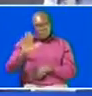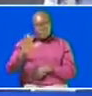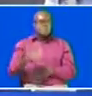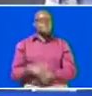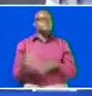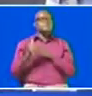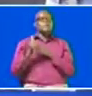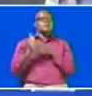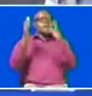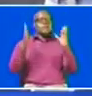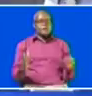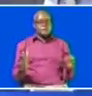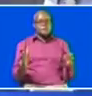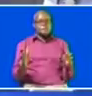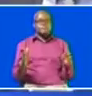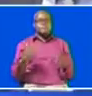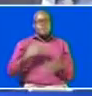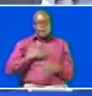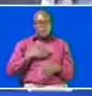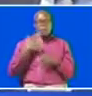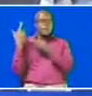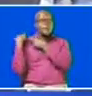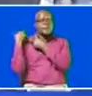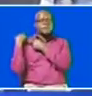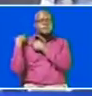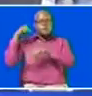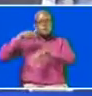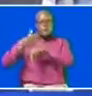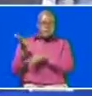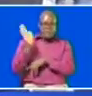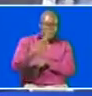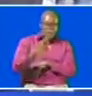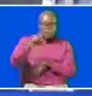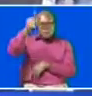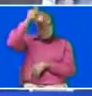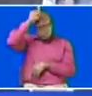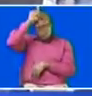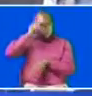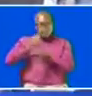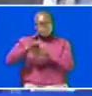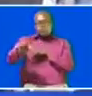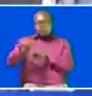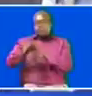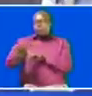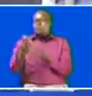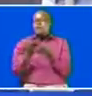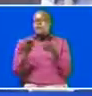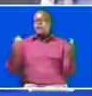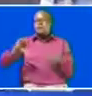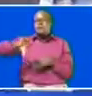viongozi, ni jukumu letu, tunaporudi mashinani, hata kwa county assembly